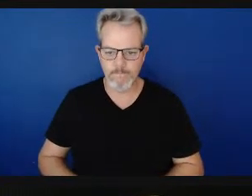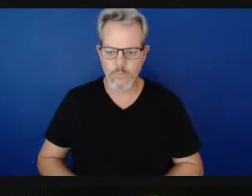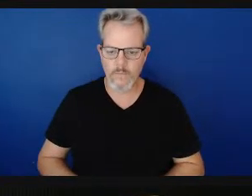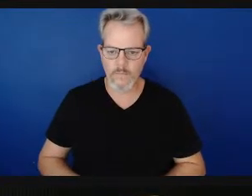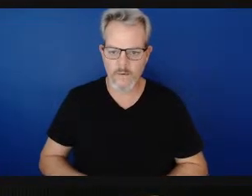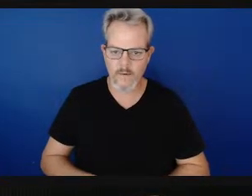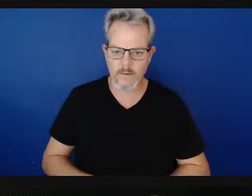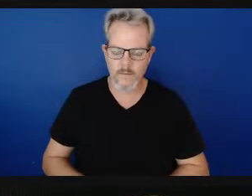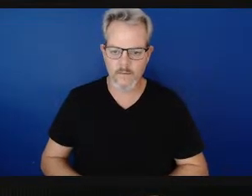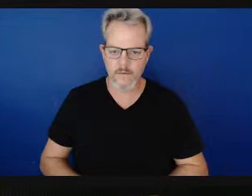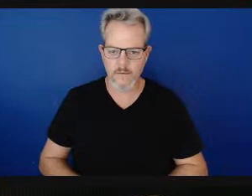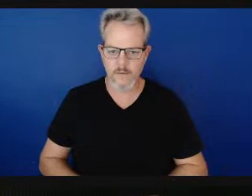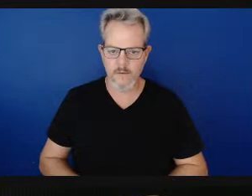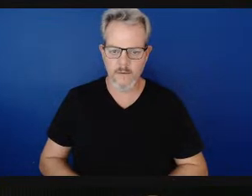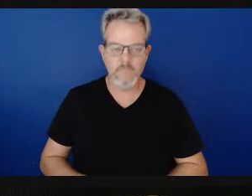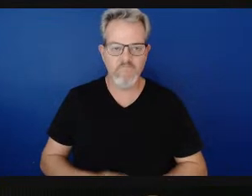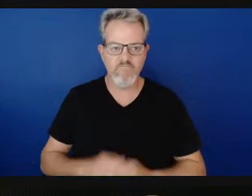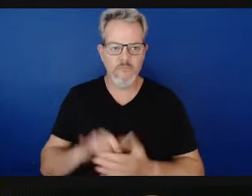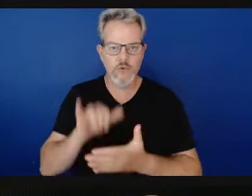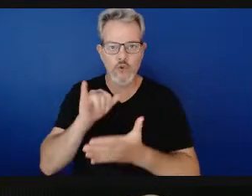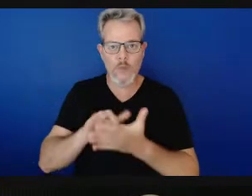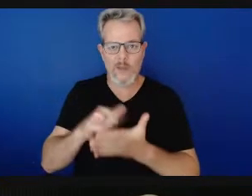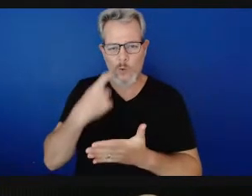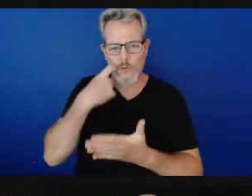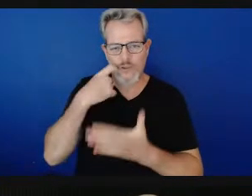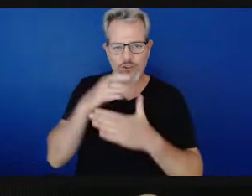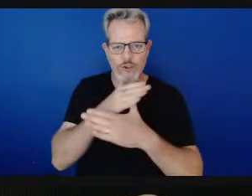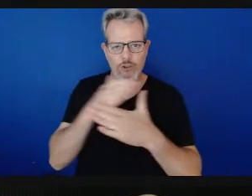time. So that's what we just shared on a map.